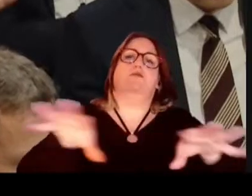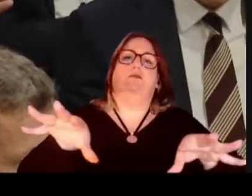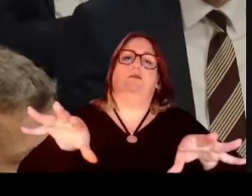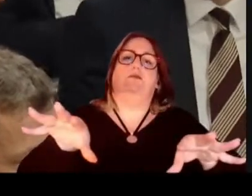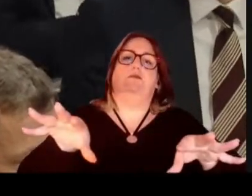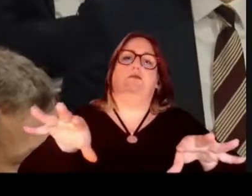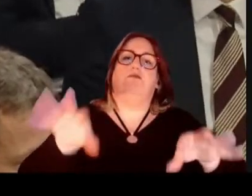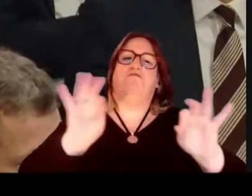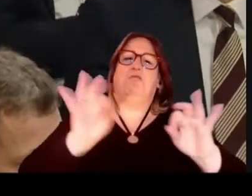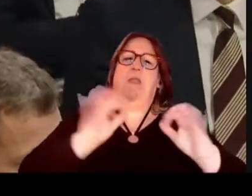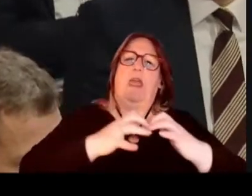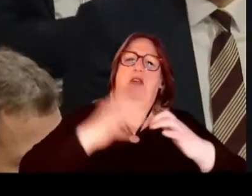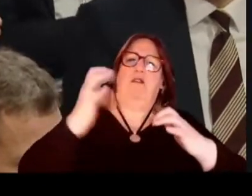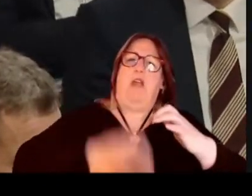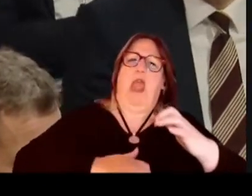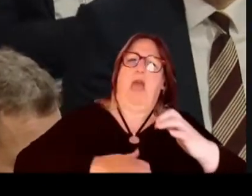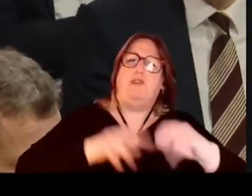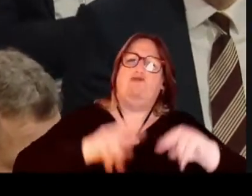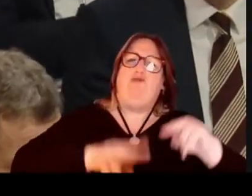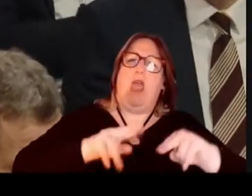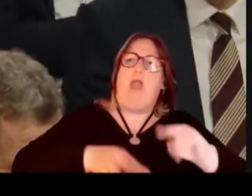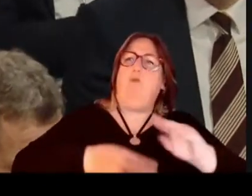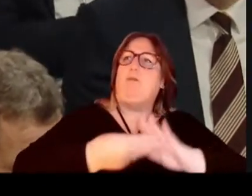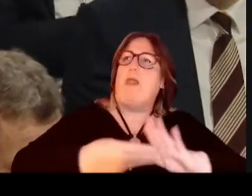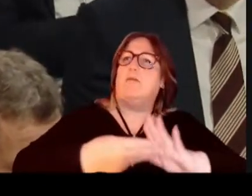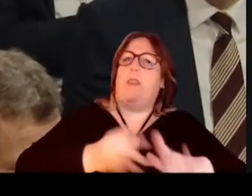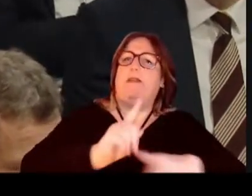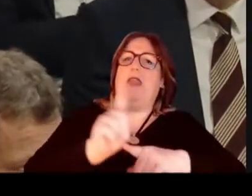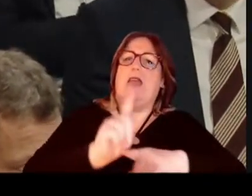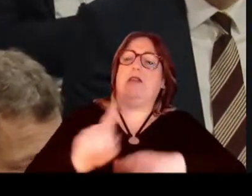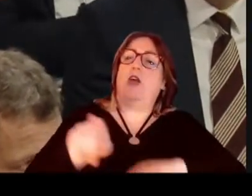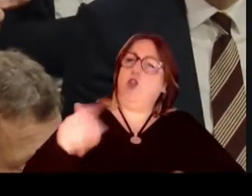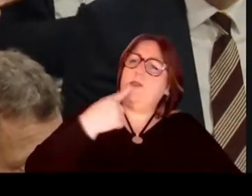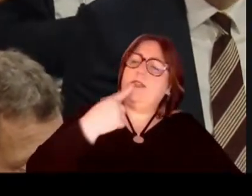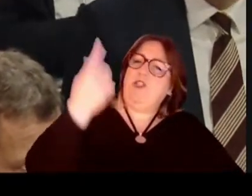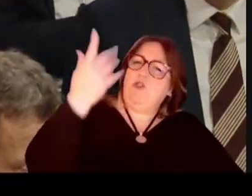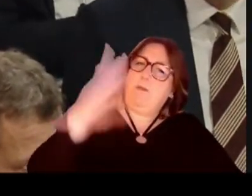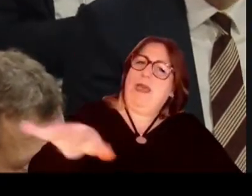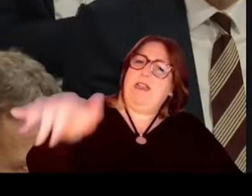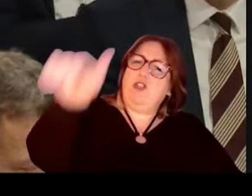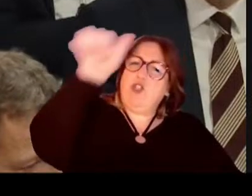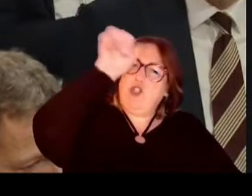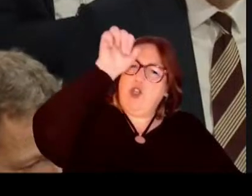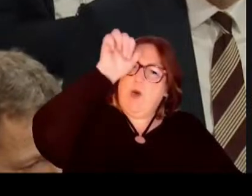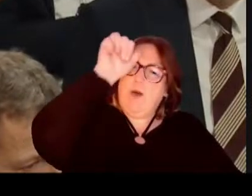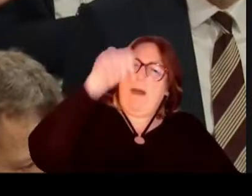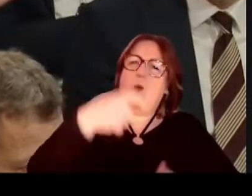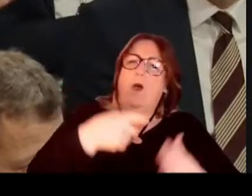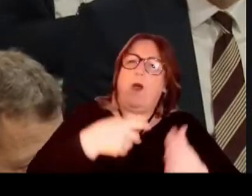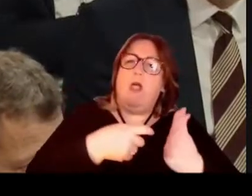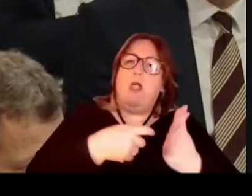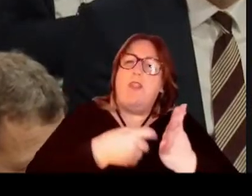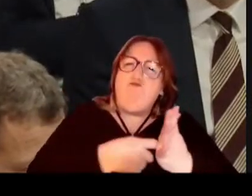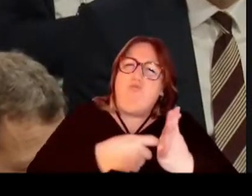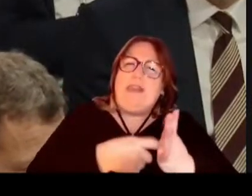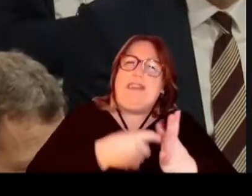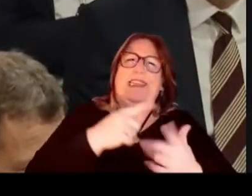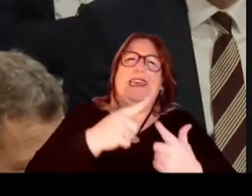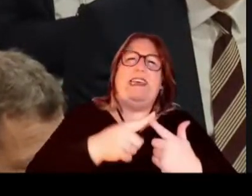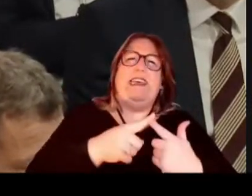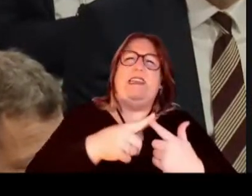just months later. Now, you say you knew about the ricin and the Al-Qaeda bomb manual and he was known to the